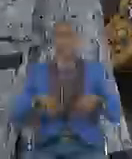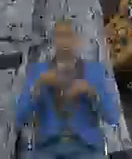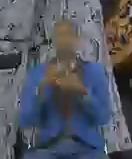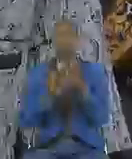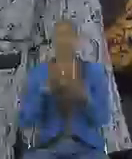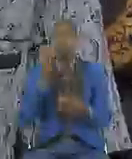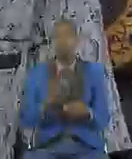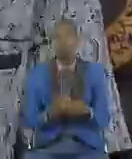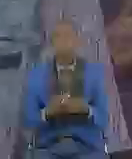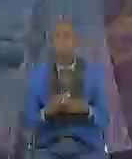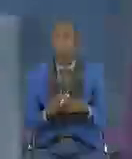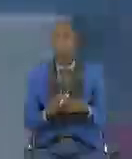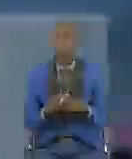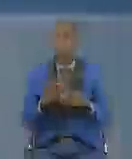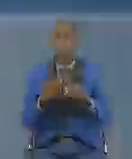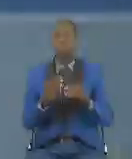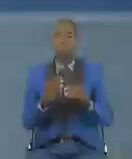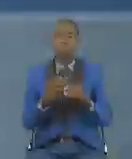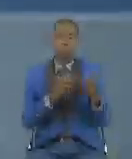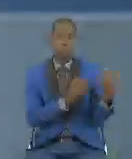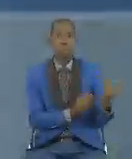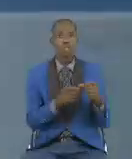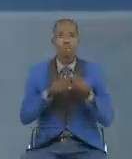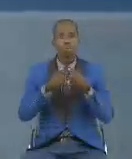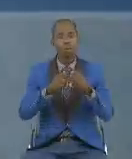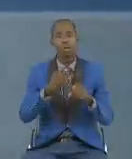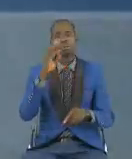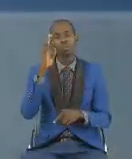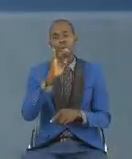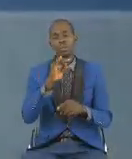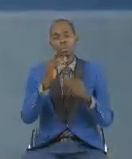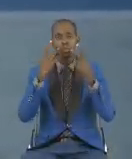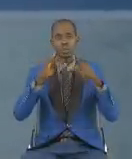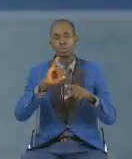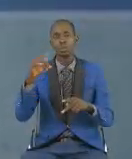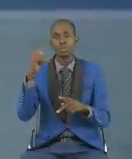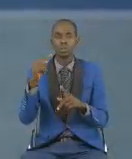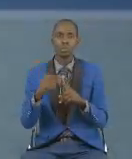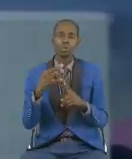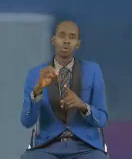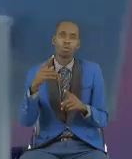Courage while proclaiming the word of the gospel. Look at Acts